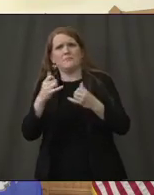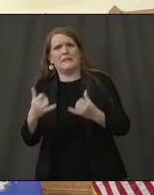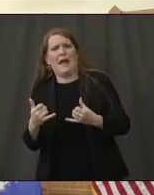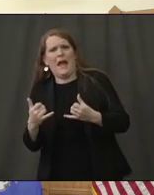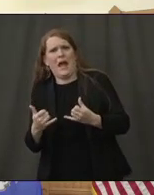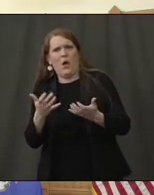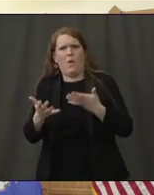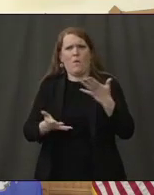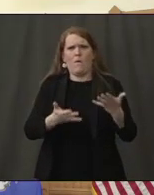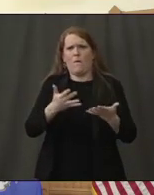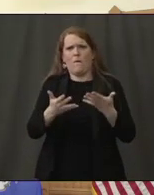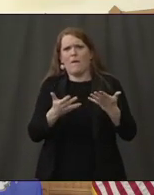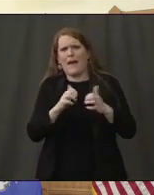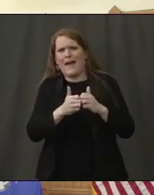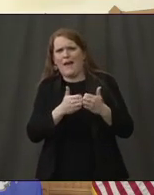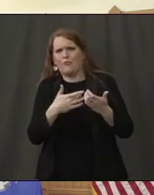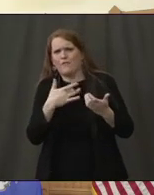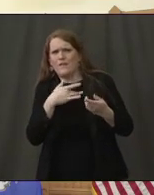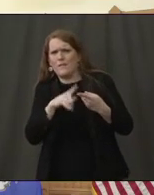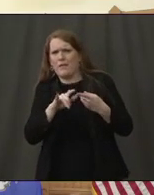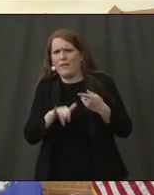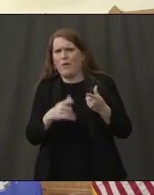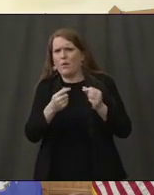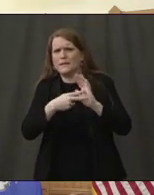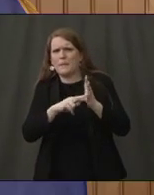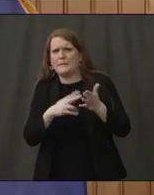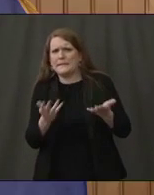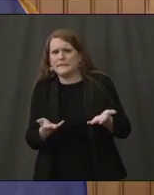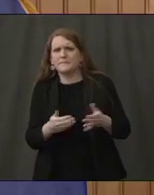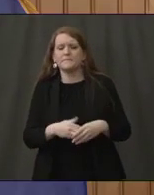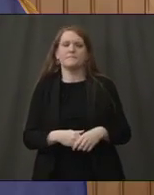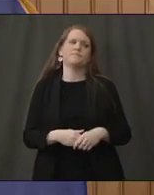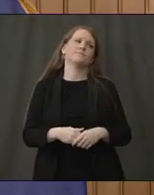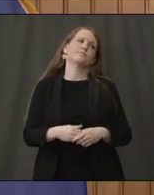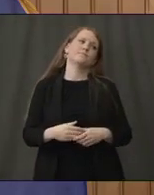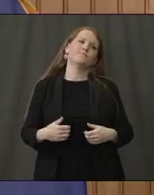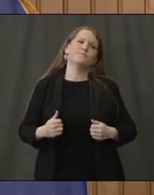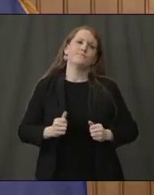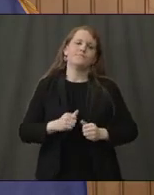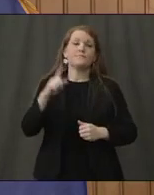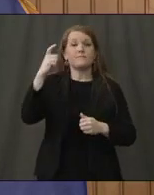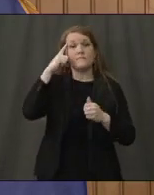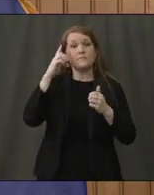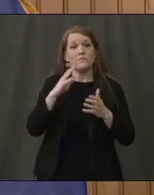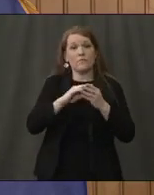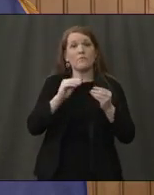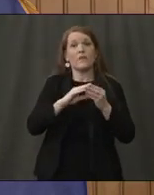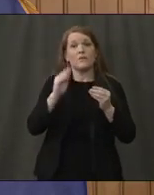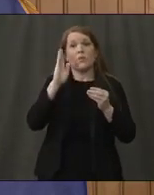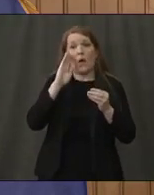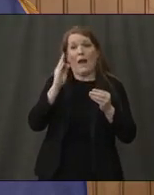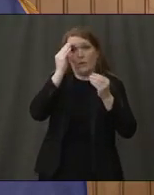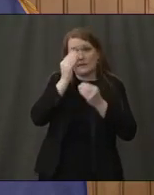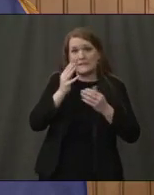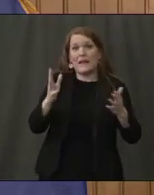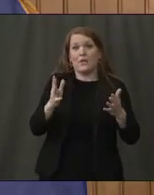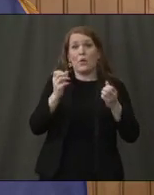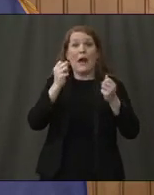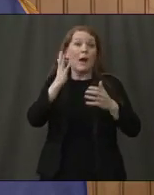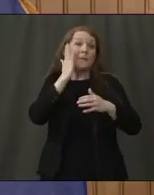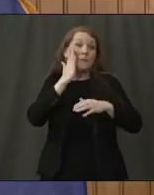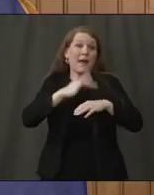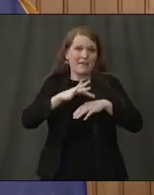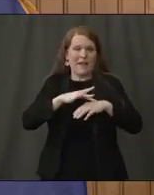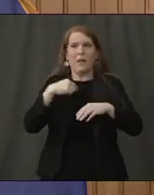is actually the situation on the ground. I can tell you that we're greatly expanding the number of beds we have.